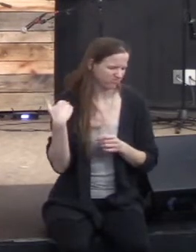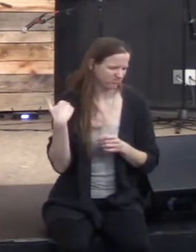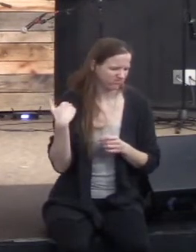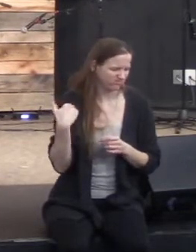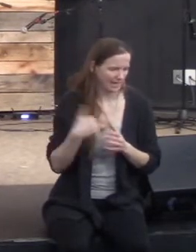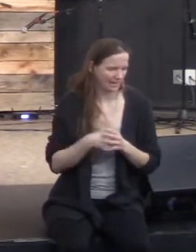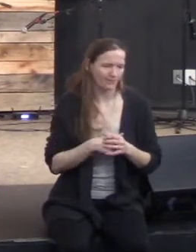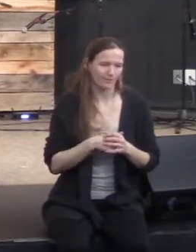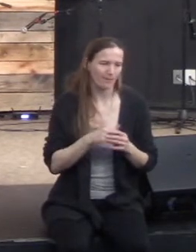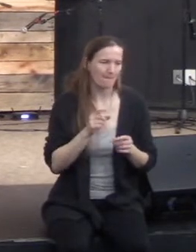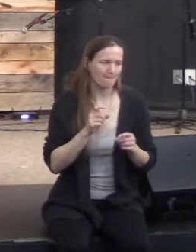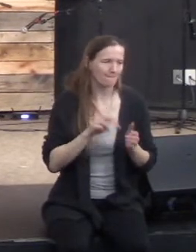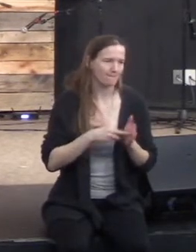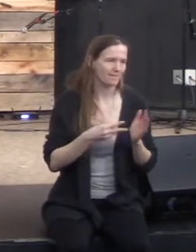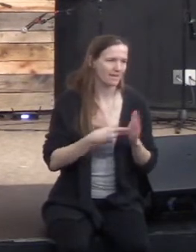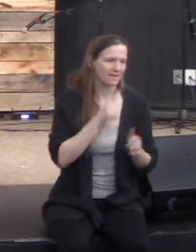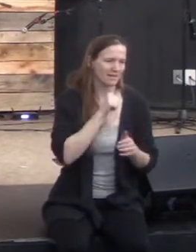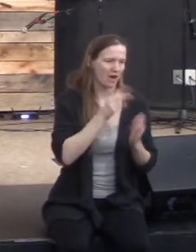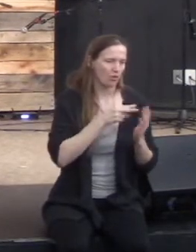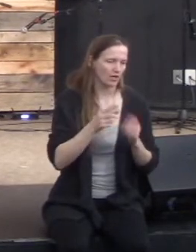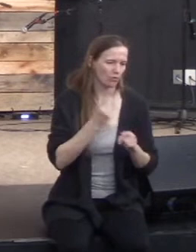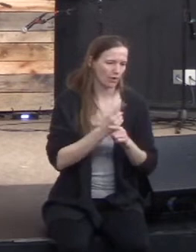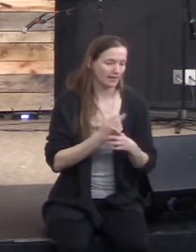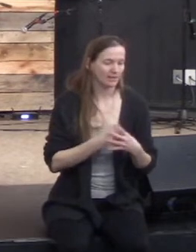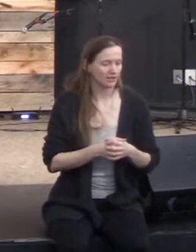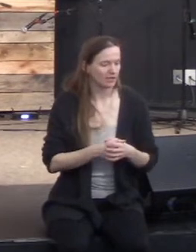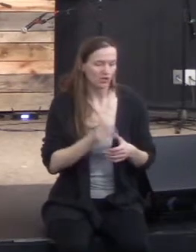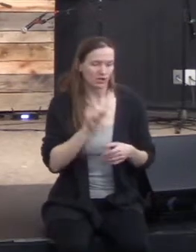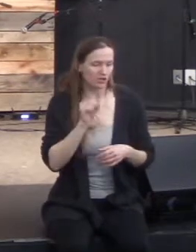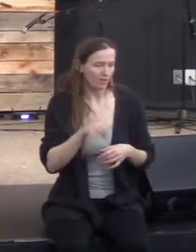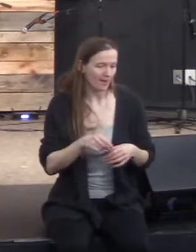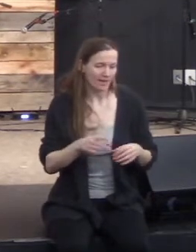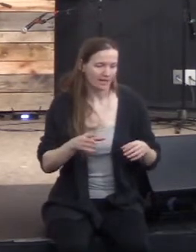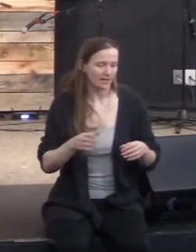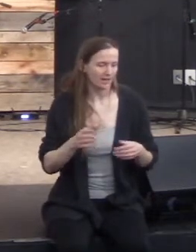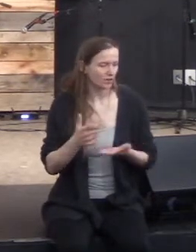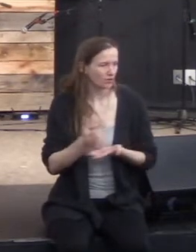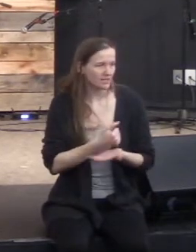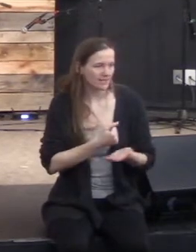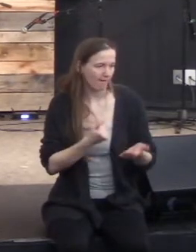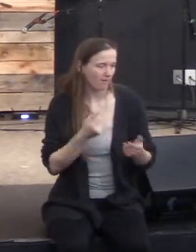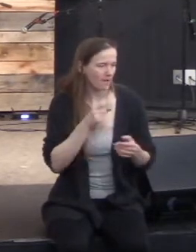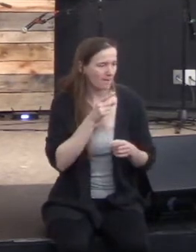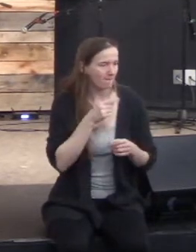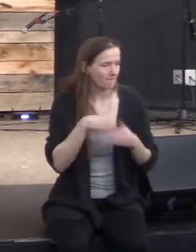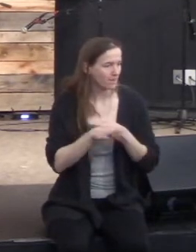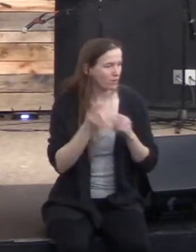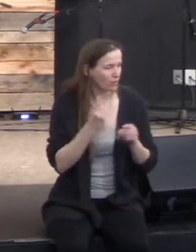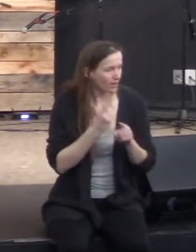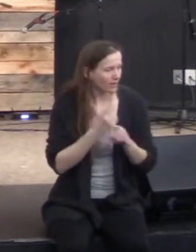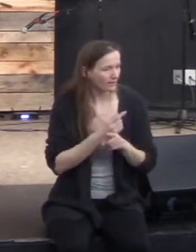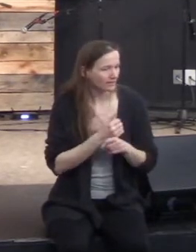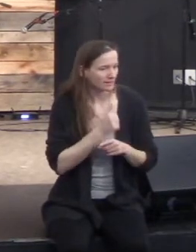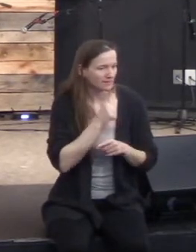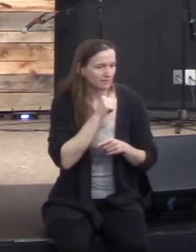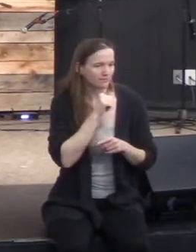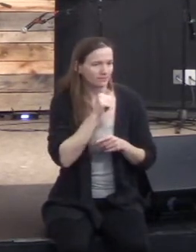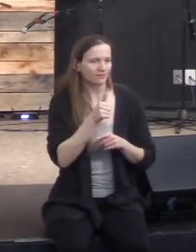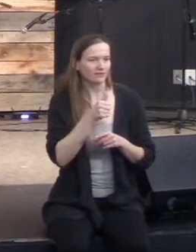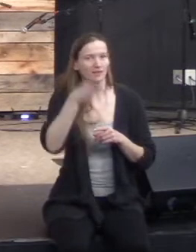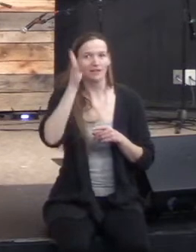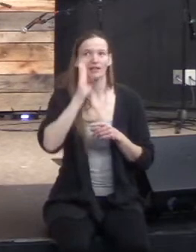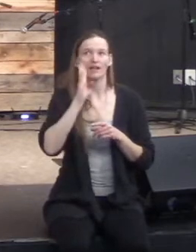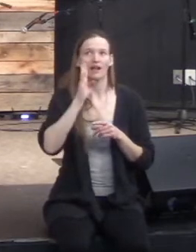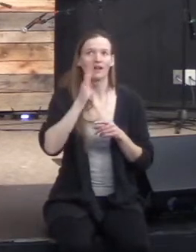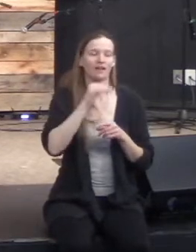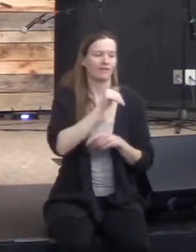Because he should not be getting the birthright. He should not be, it should not be the God of Abraham, the God of Isaac, the God of Jacob,